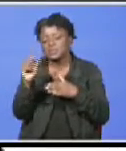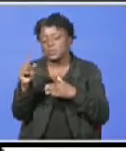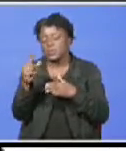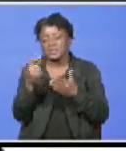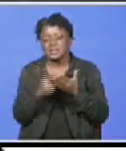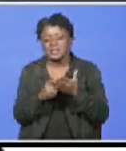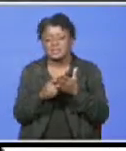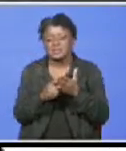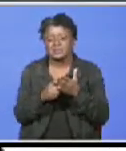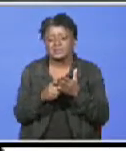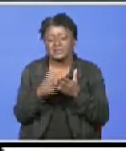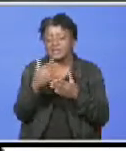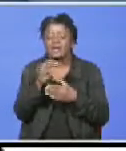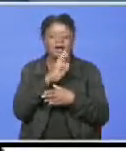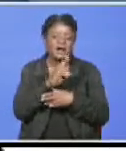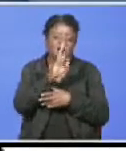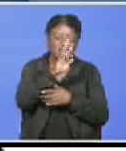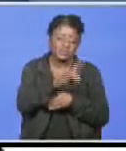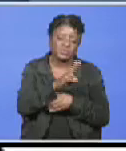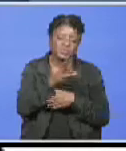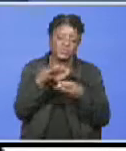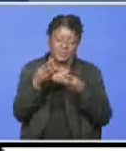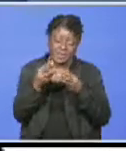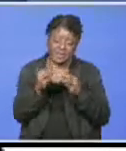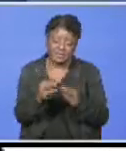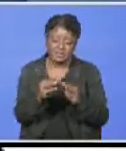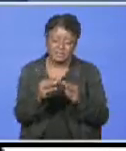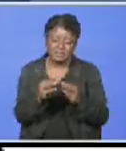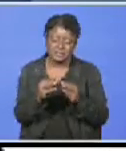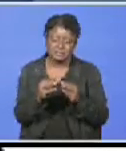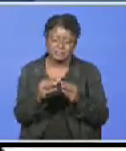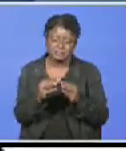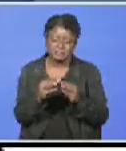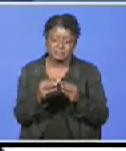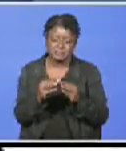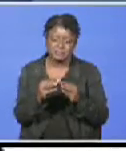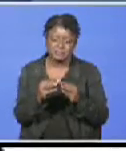that's simple. So there are two methods being used. In the case of